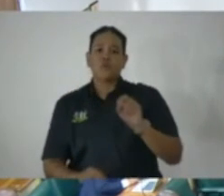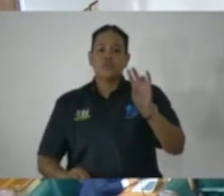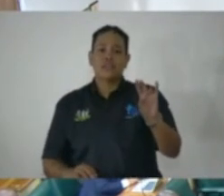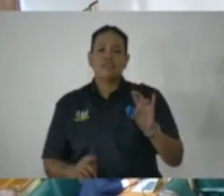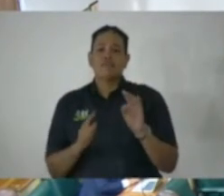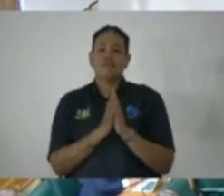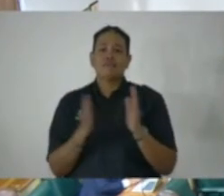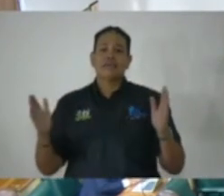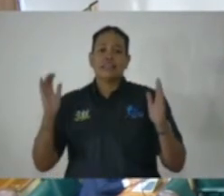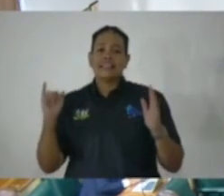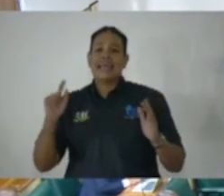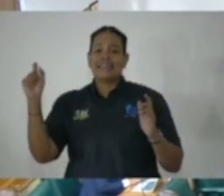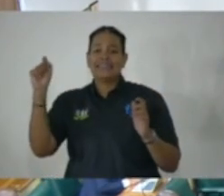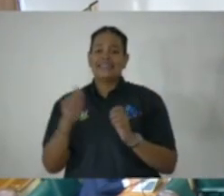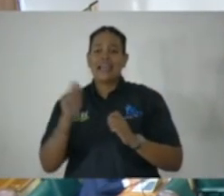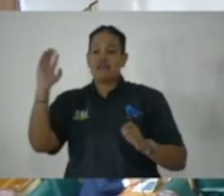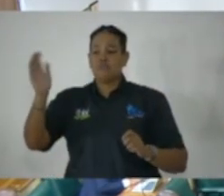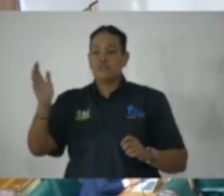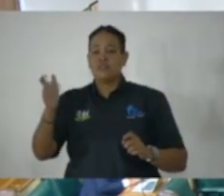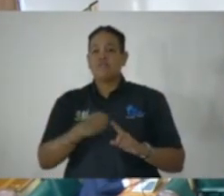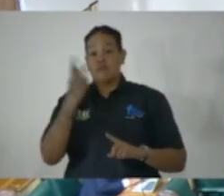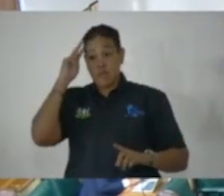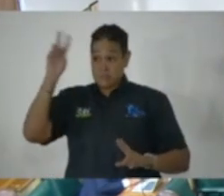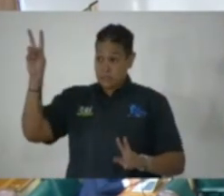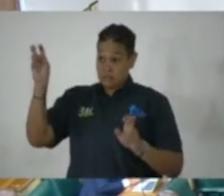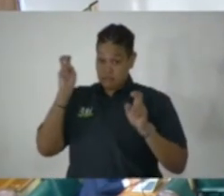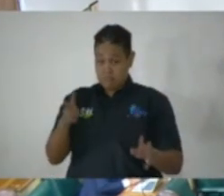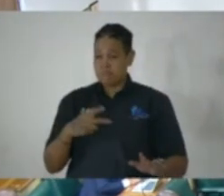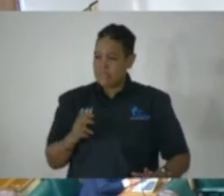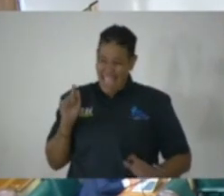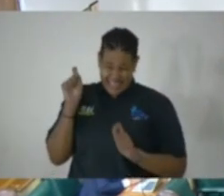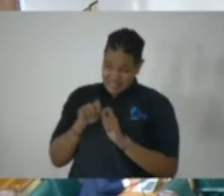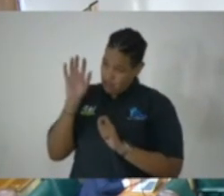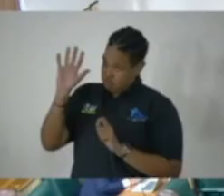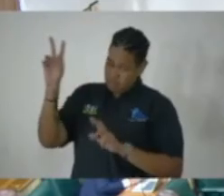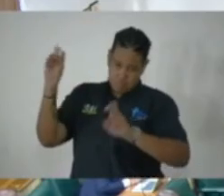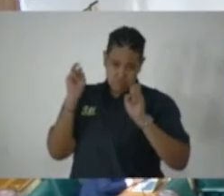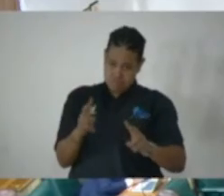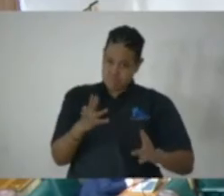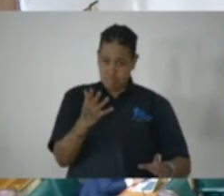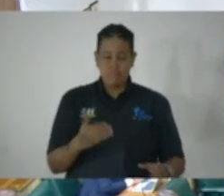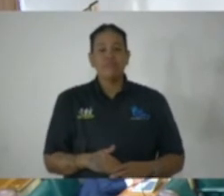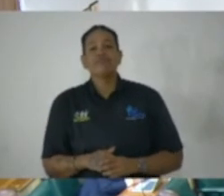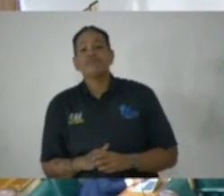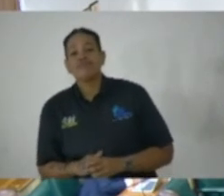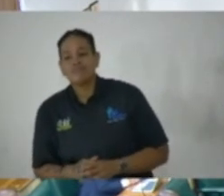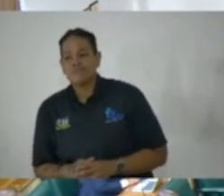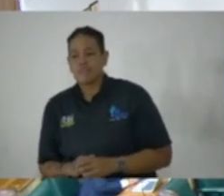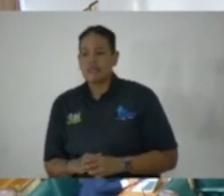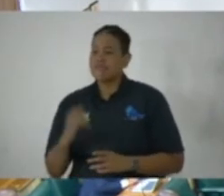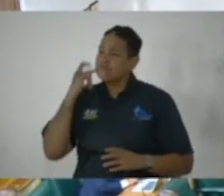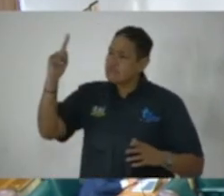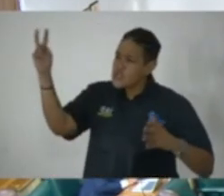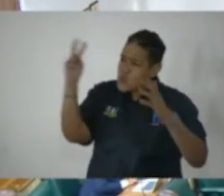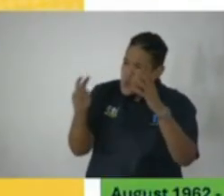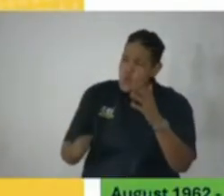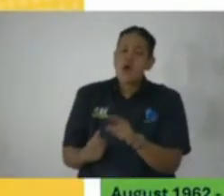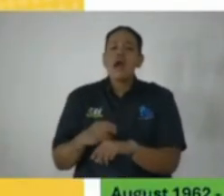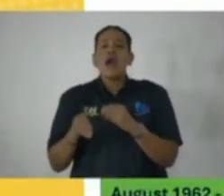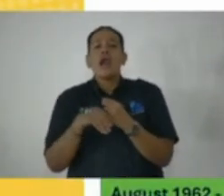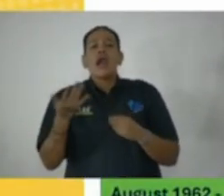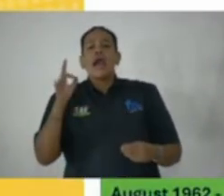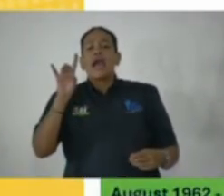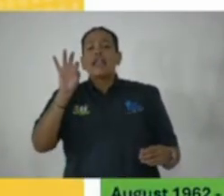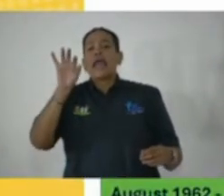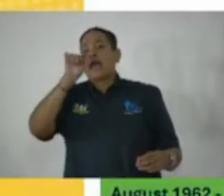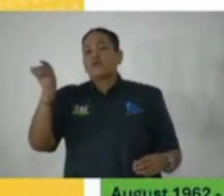This is the exact presentation from Mr. Prime Minister Andrew Holness, Dr. Andrew Holness. If you look at the